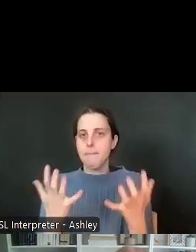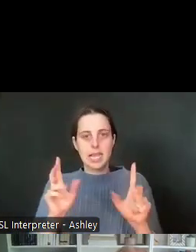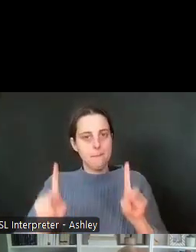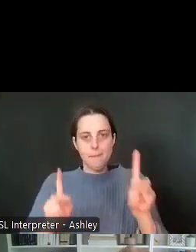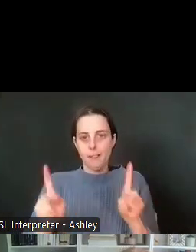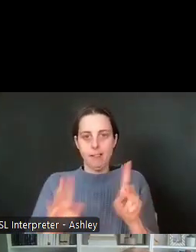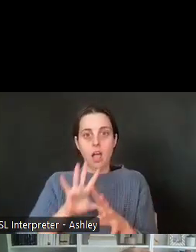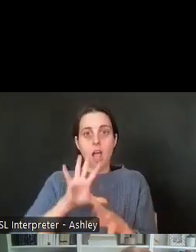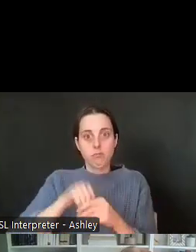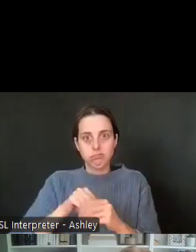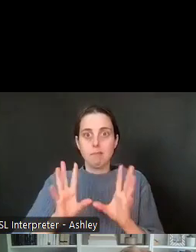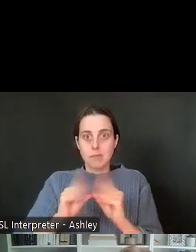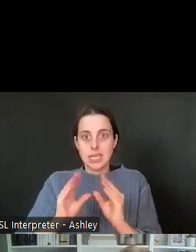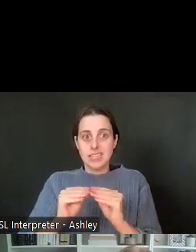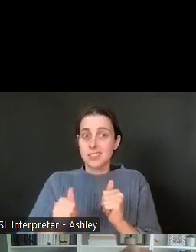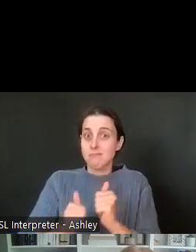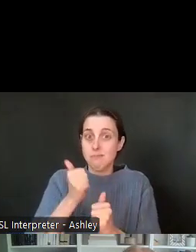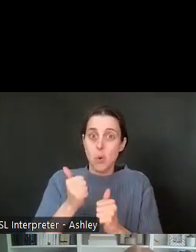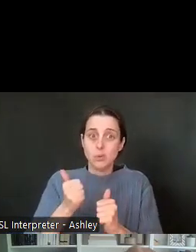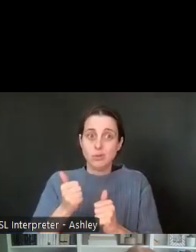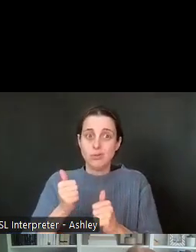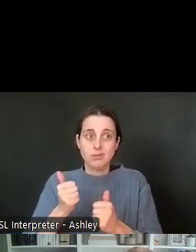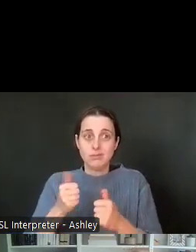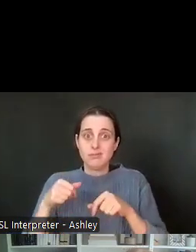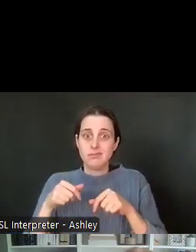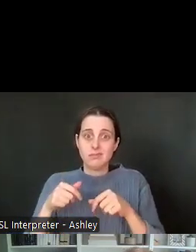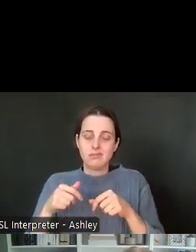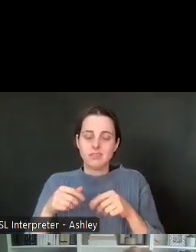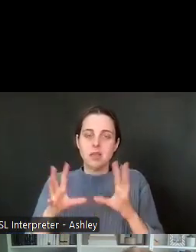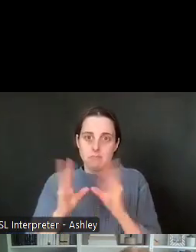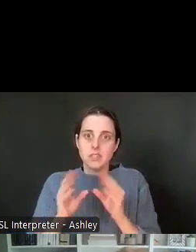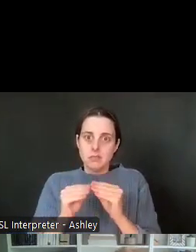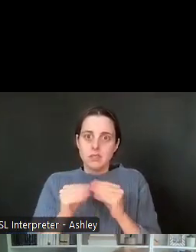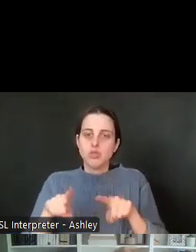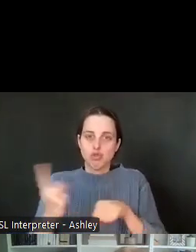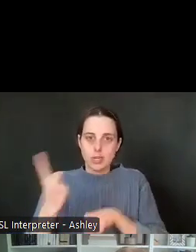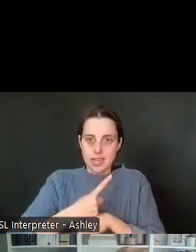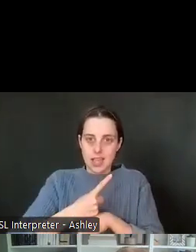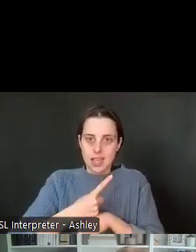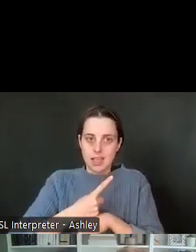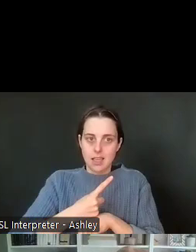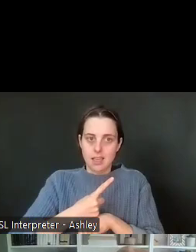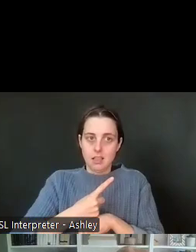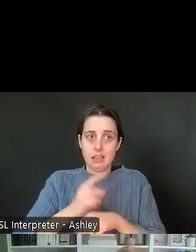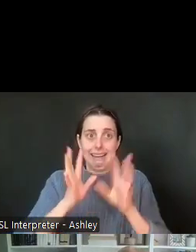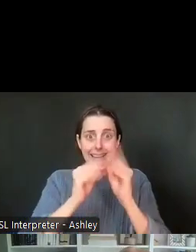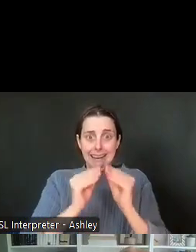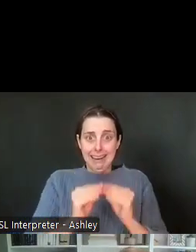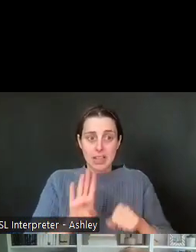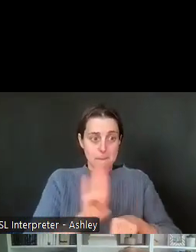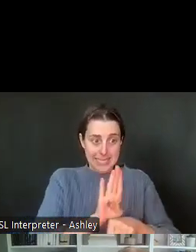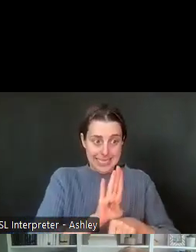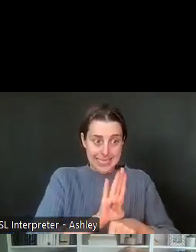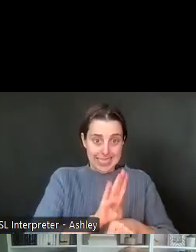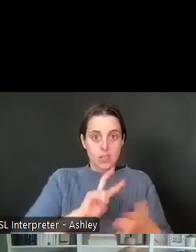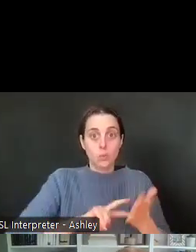in meetings most of their day, which means after work is when they're doing email. Can anyone relate to